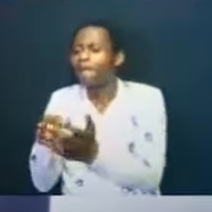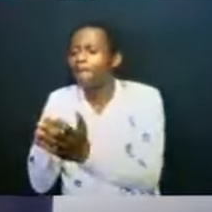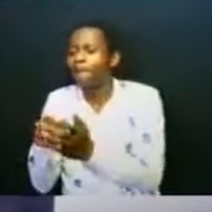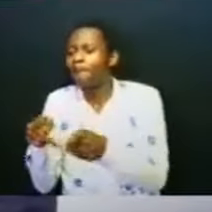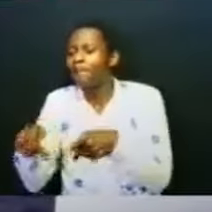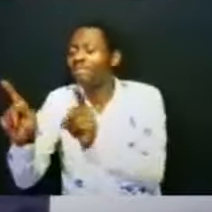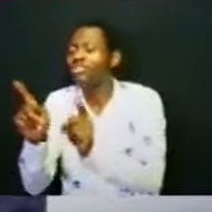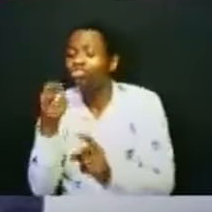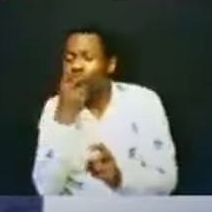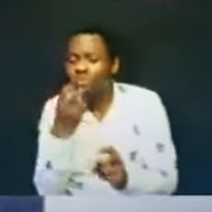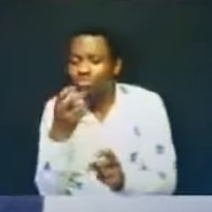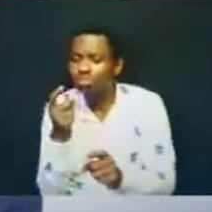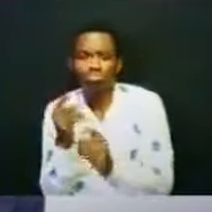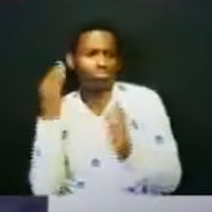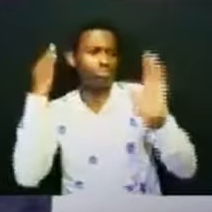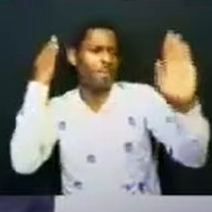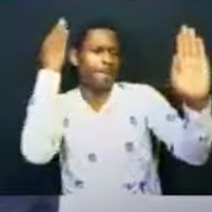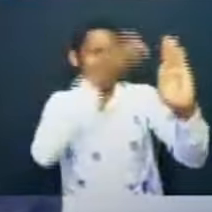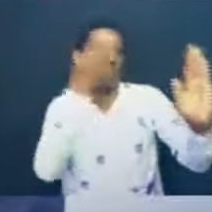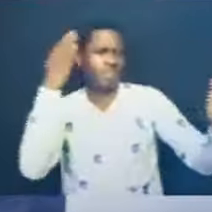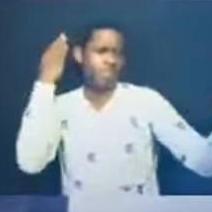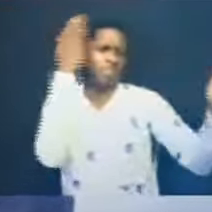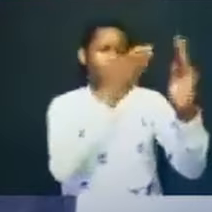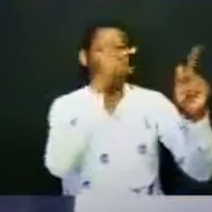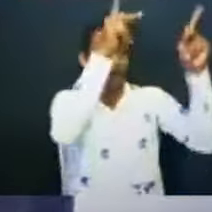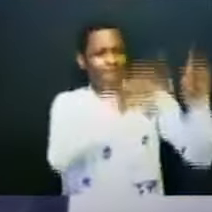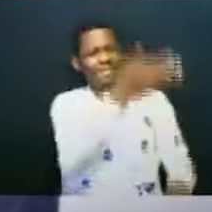And what happened